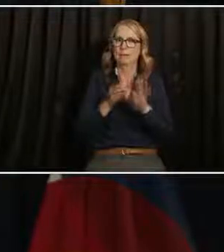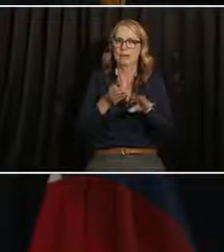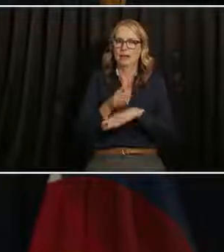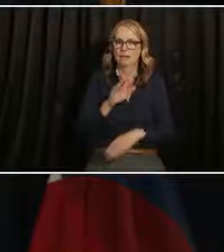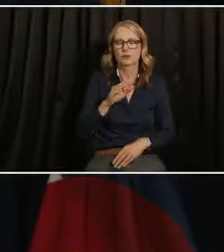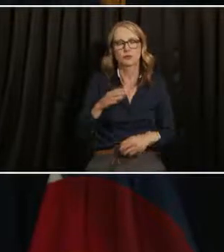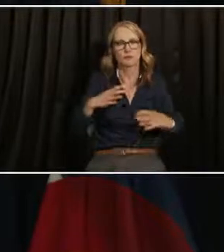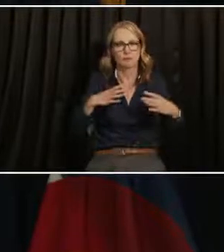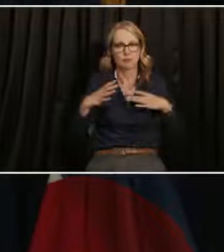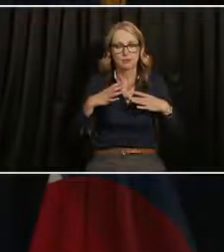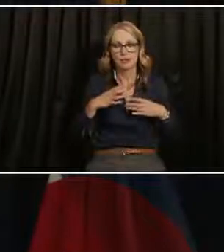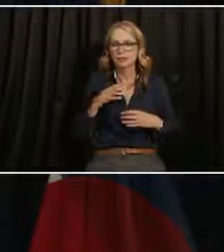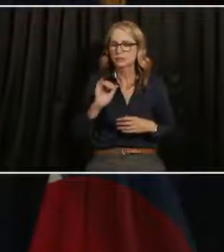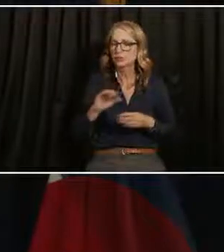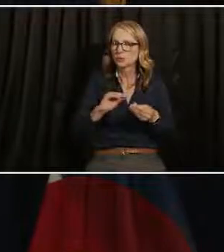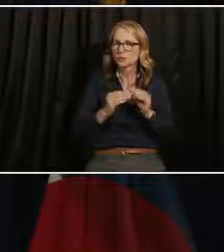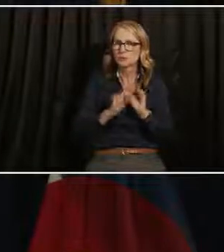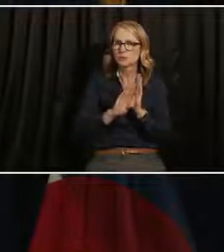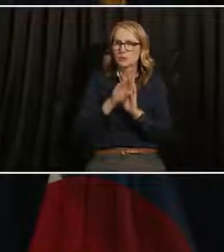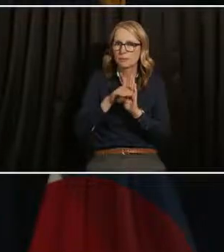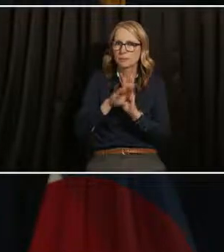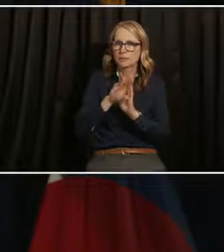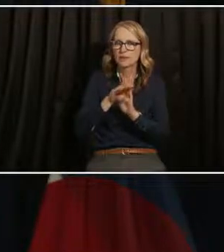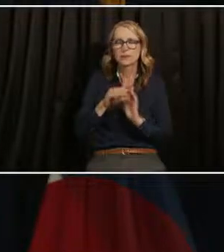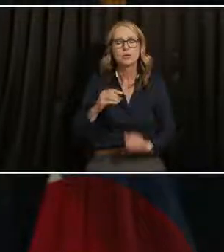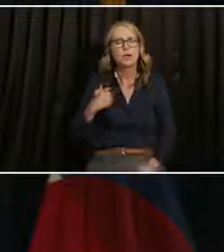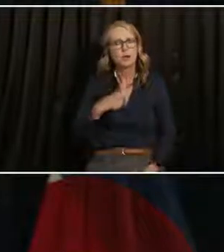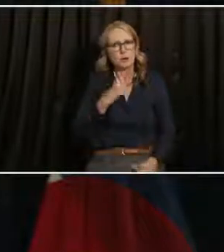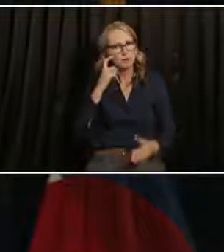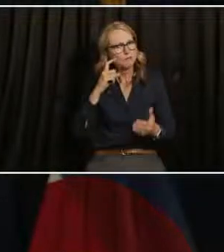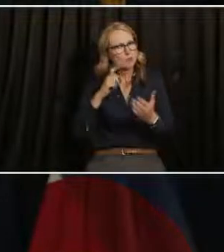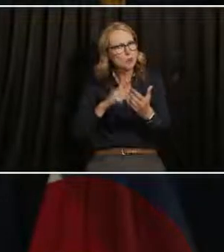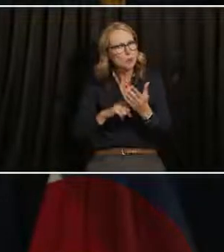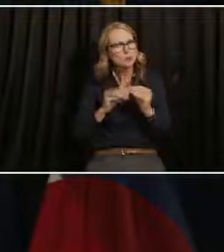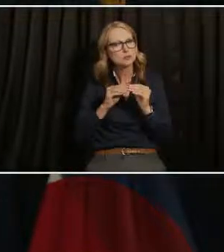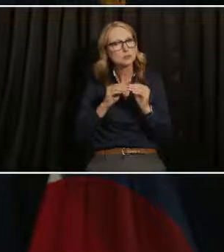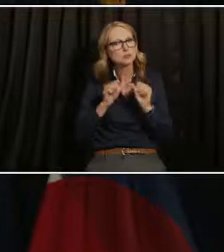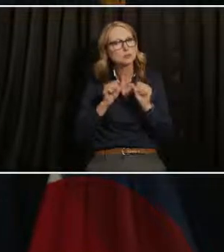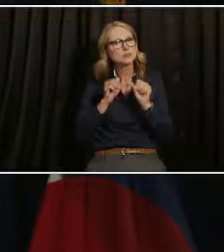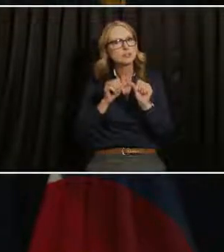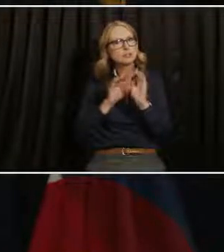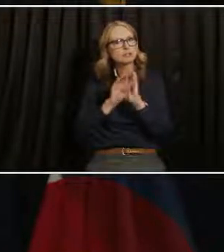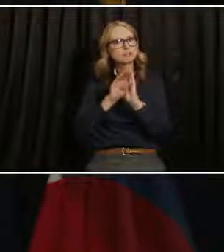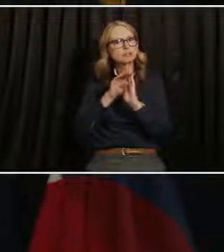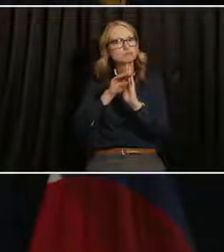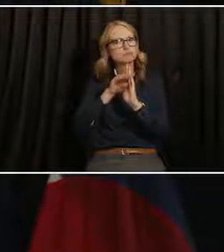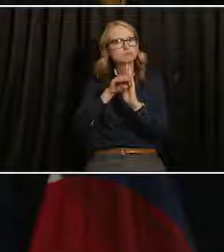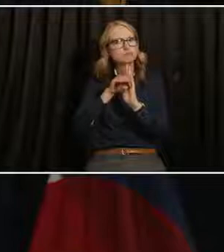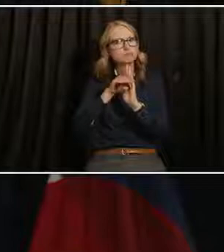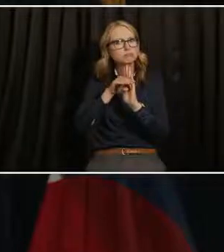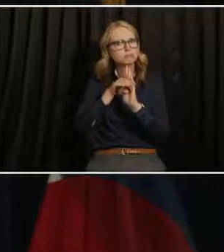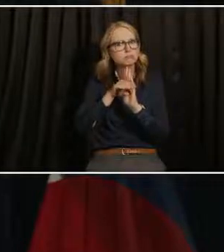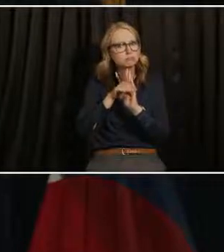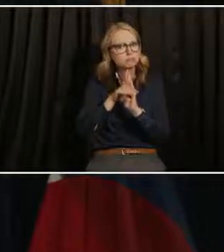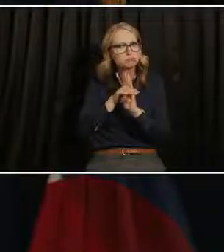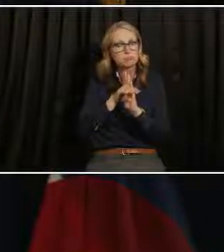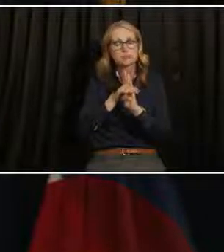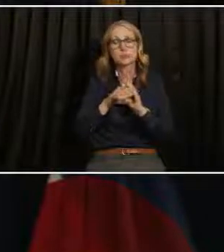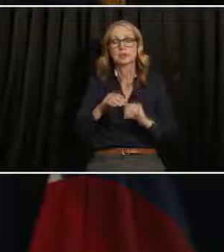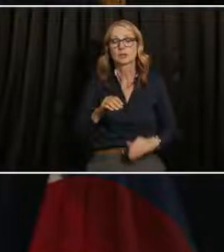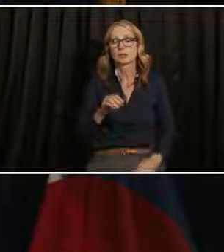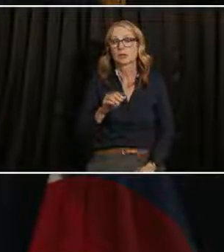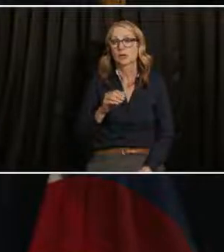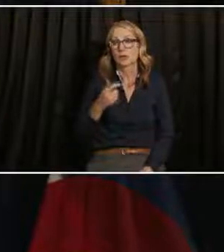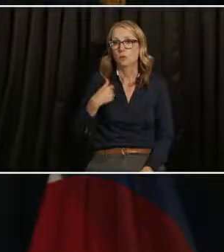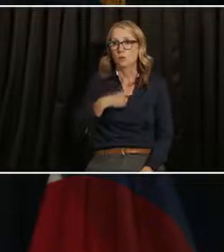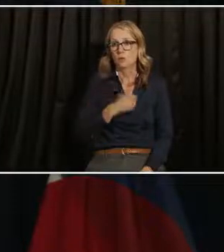and down. Overall, it looks like we are seeing a gradual decline to a plateau at this point. When we see numbers that